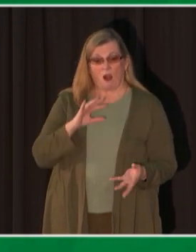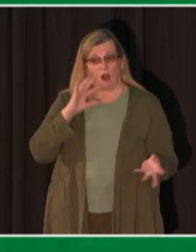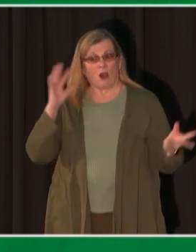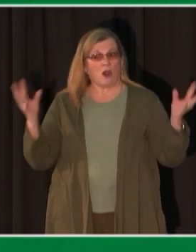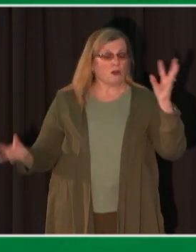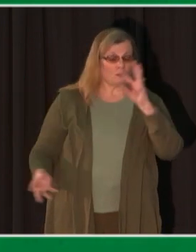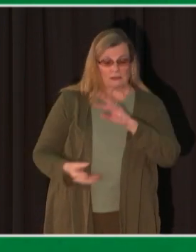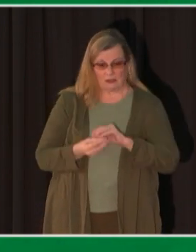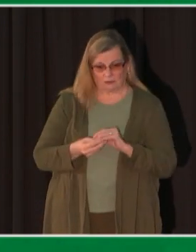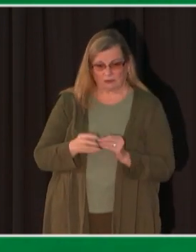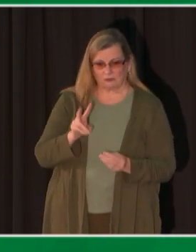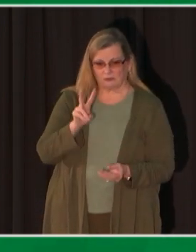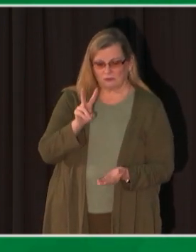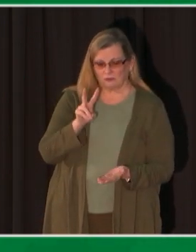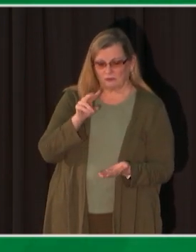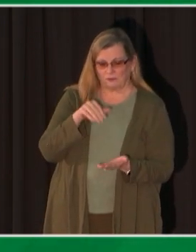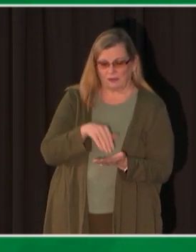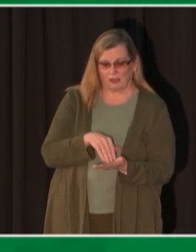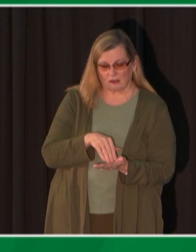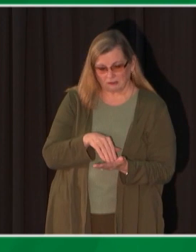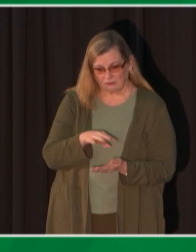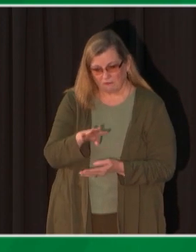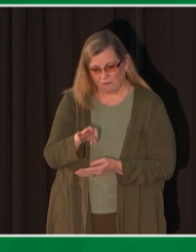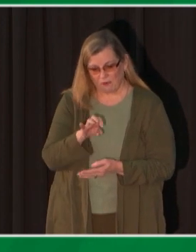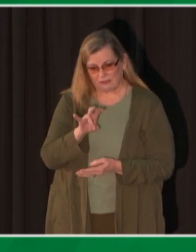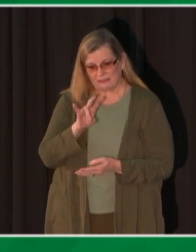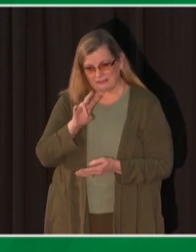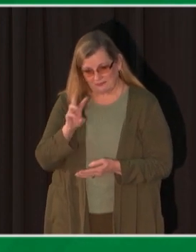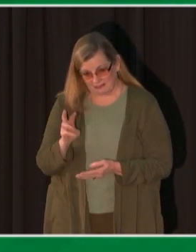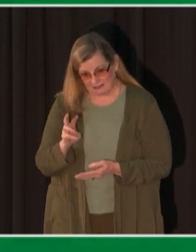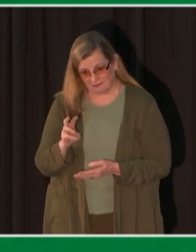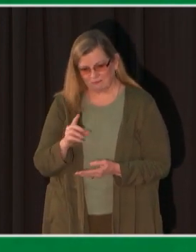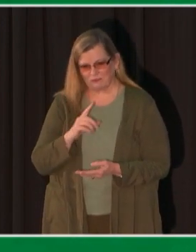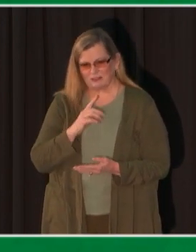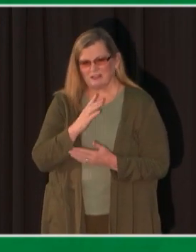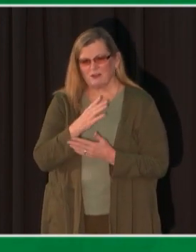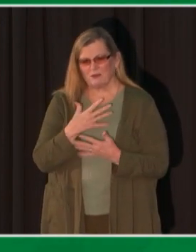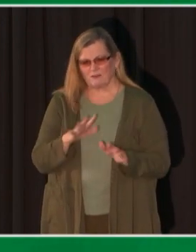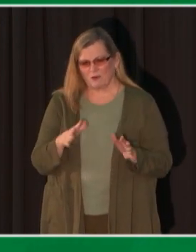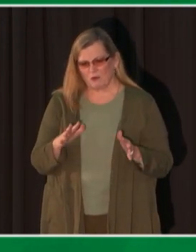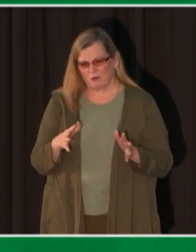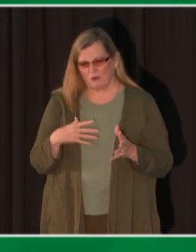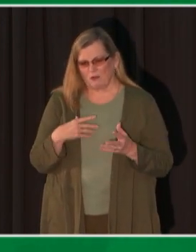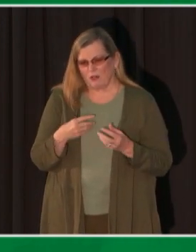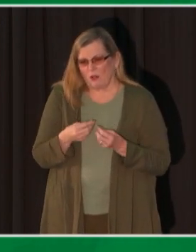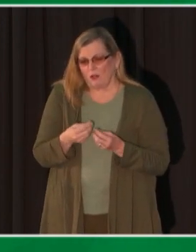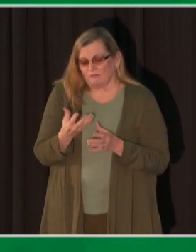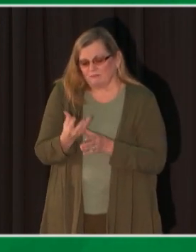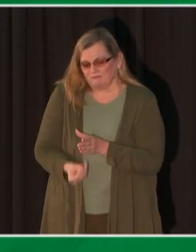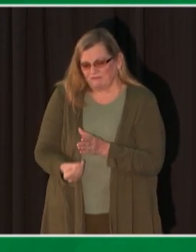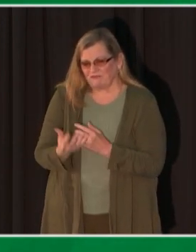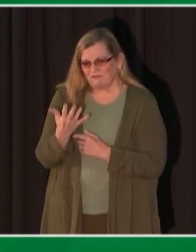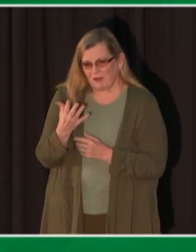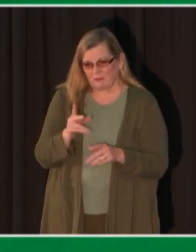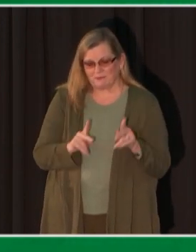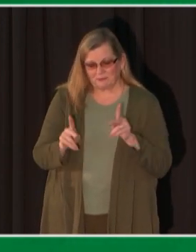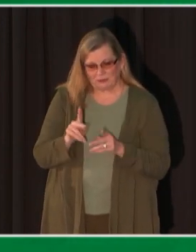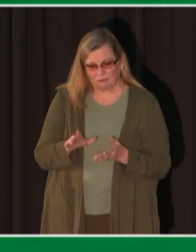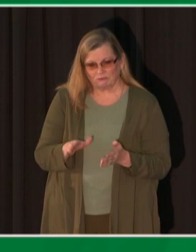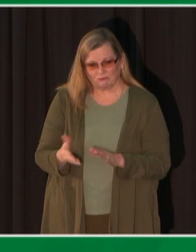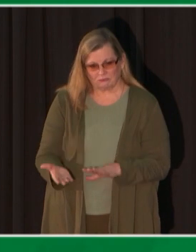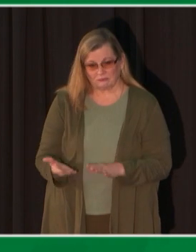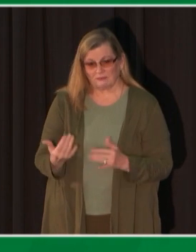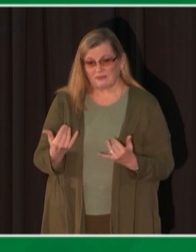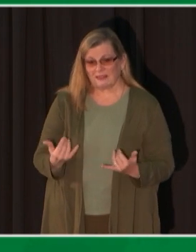2,476. And sadly, we also announced 5 deaths, bringing the number of lives lost in Washington, D.C.